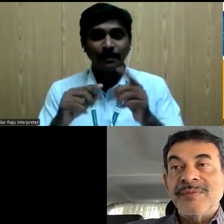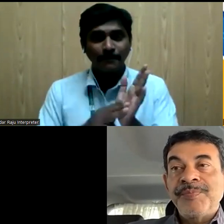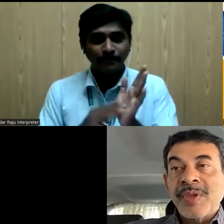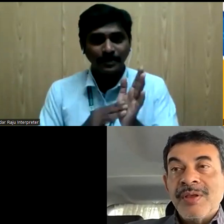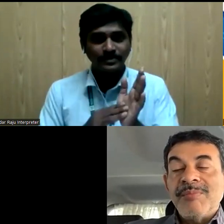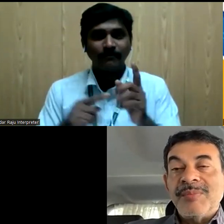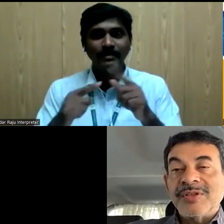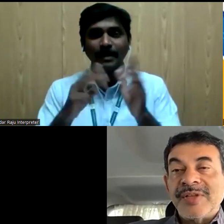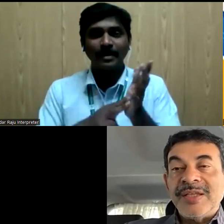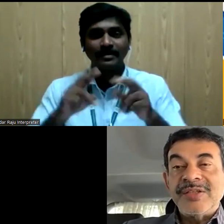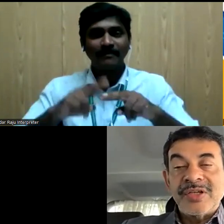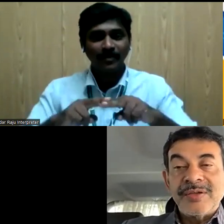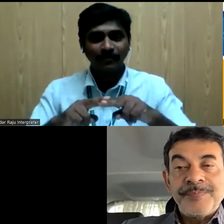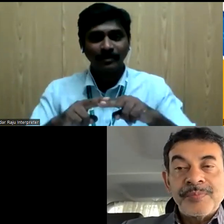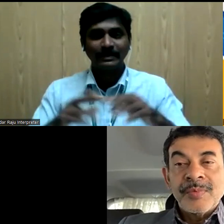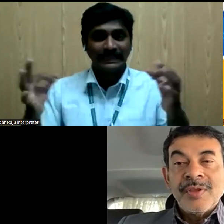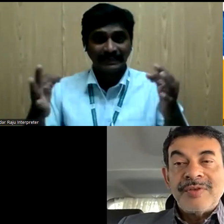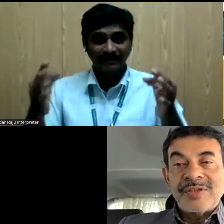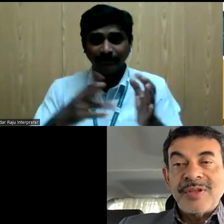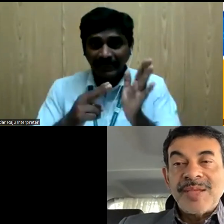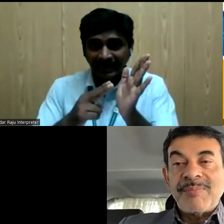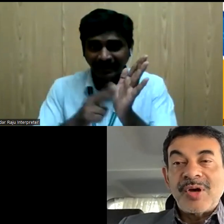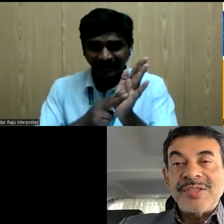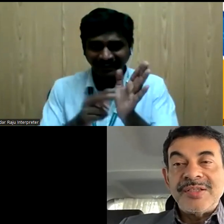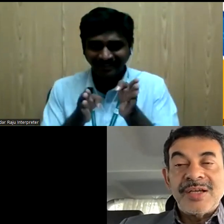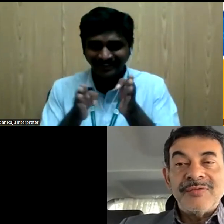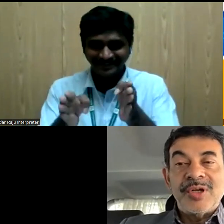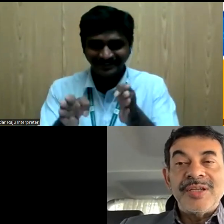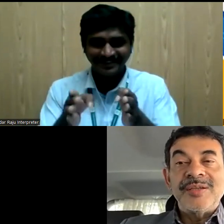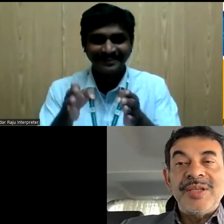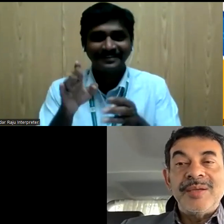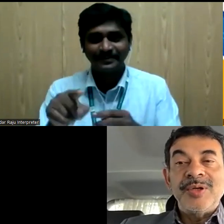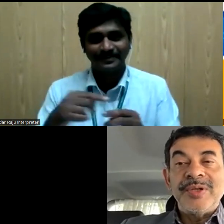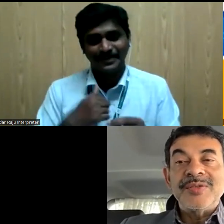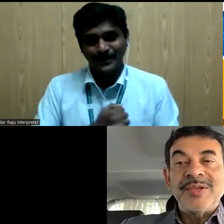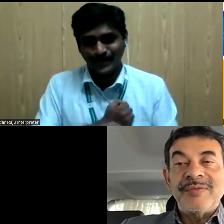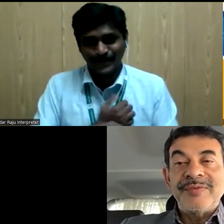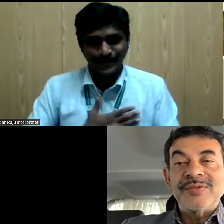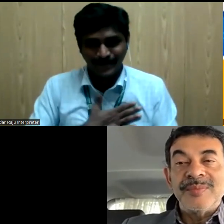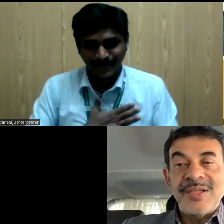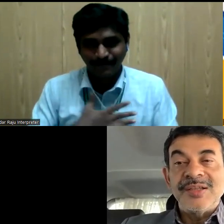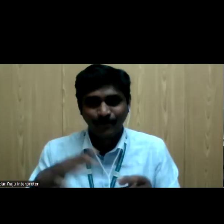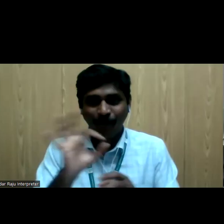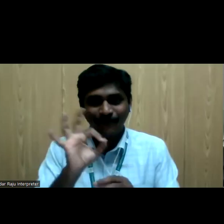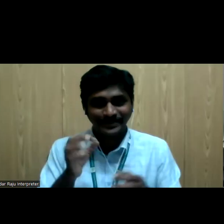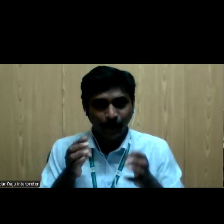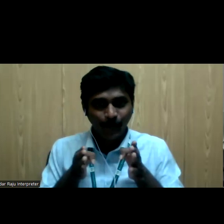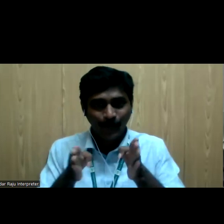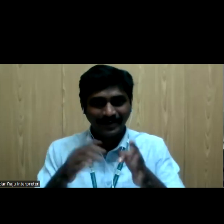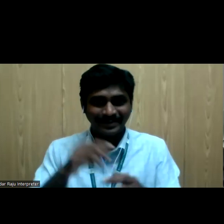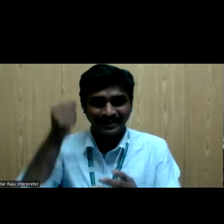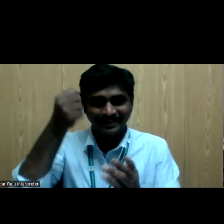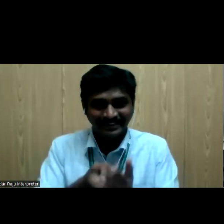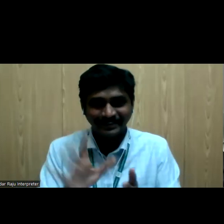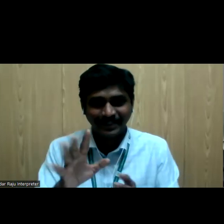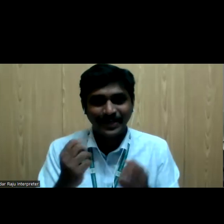Foundation, members of Nayi Disha. First of all, my apologies. I have not yet been able to reach my office. I'm still in the car,